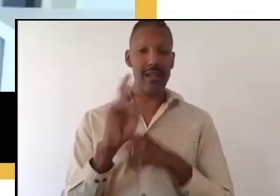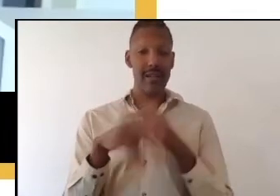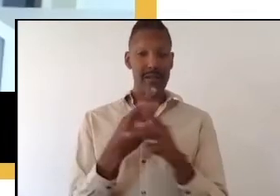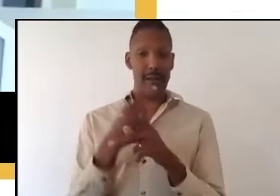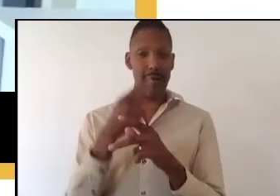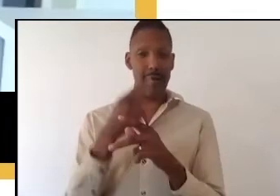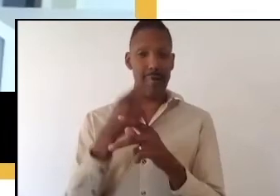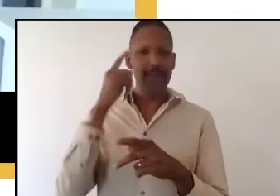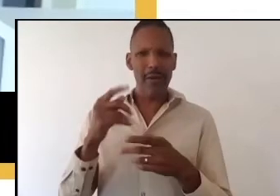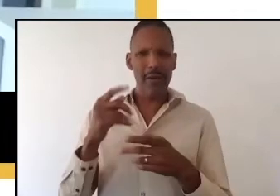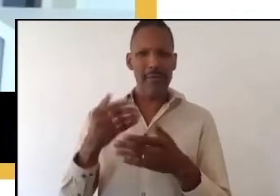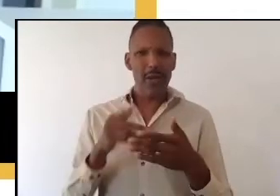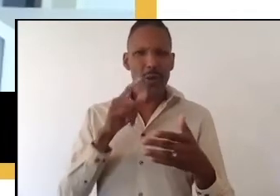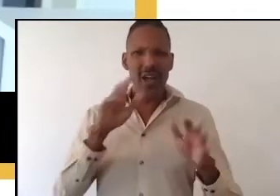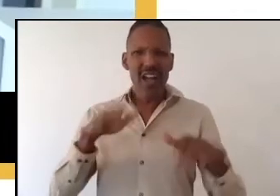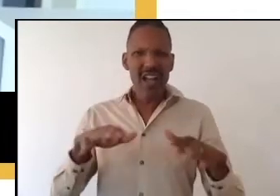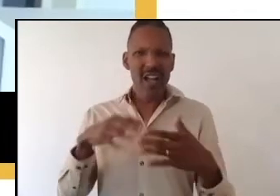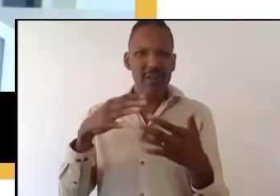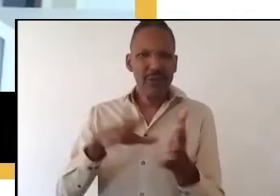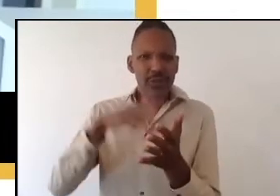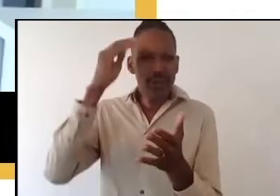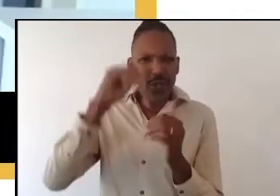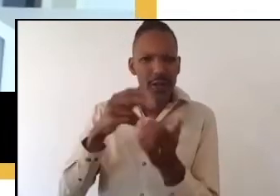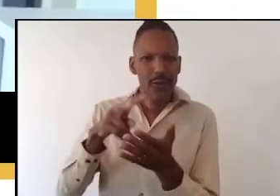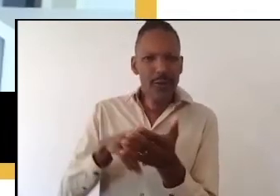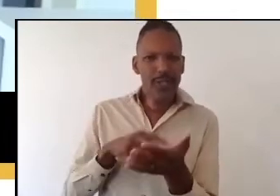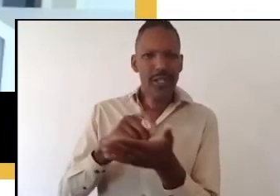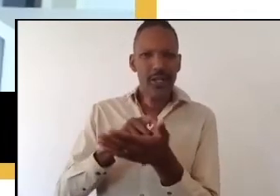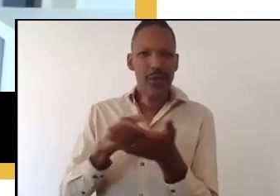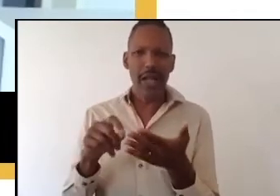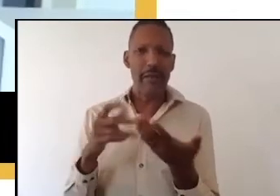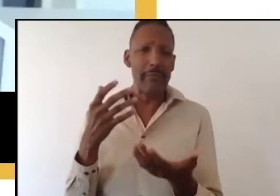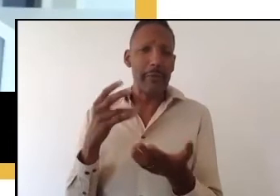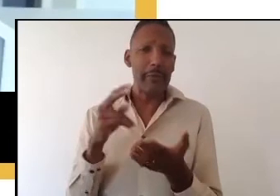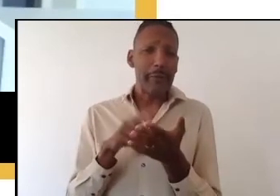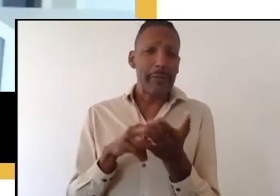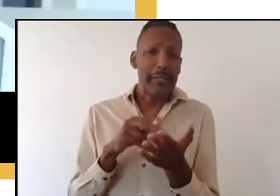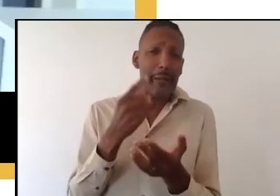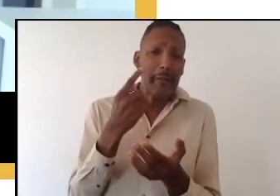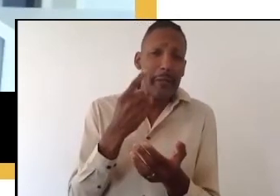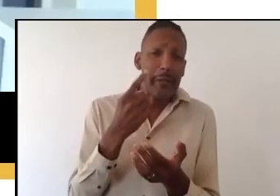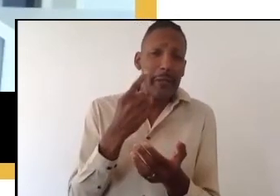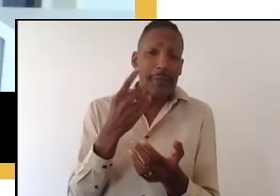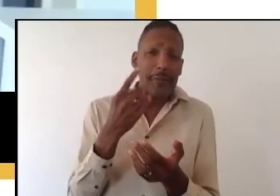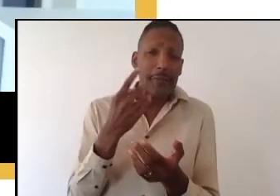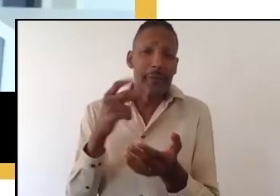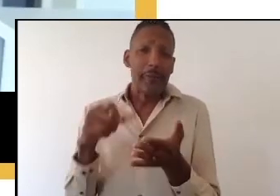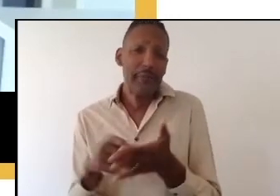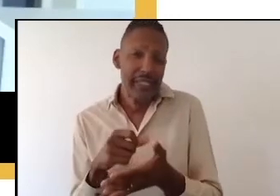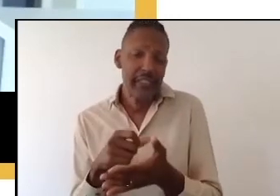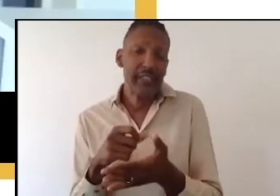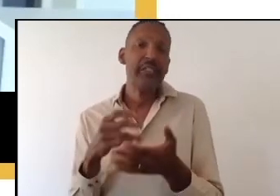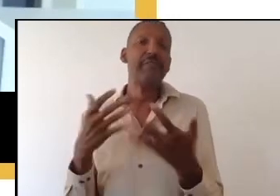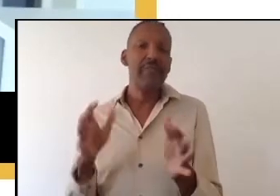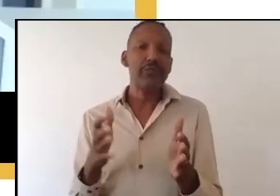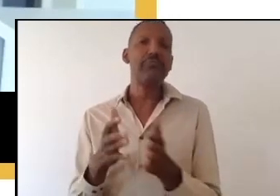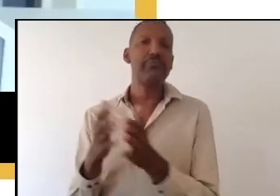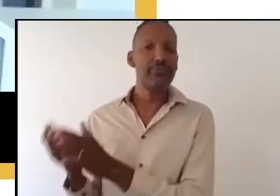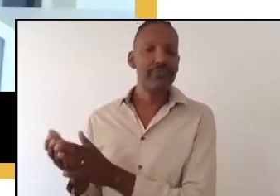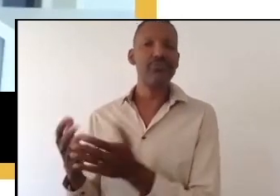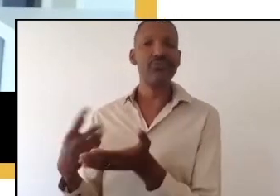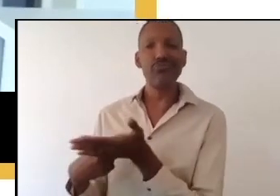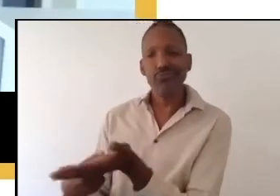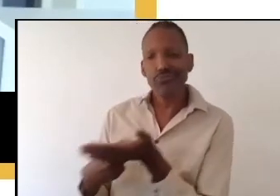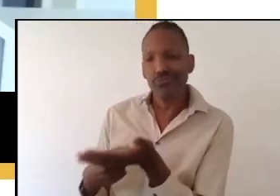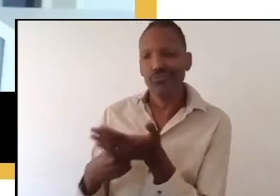to them, and that the reader reads a few pages, which then asks a question which can be answered by